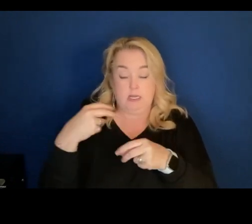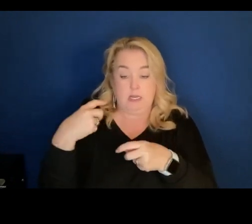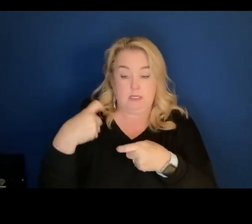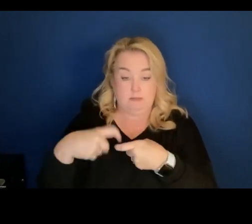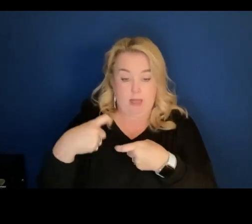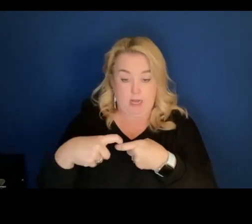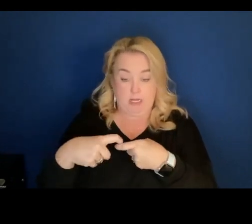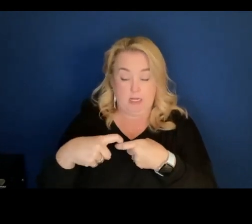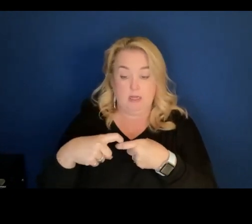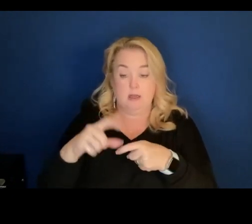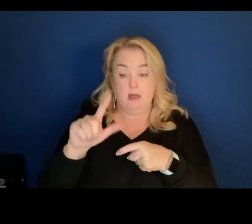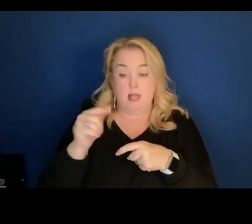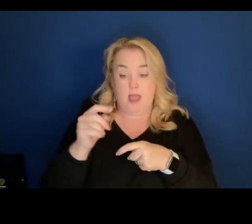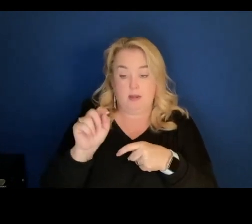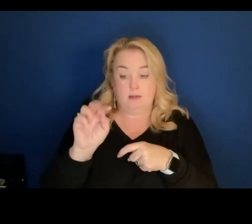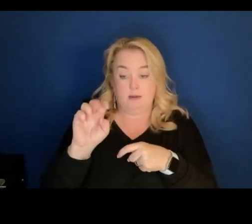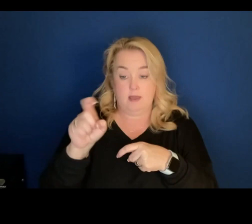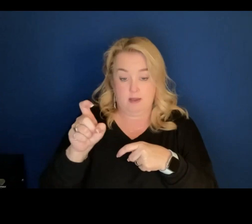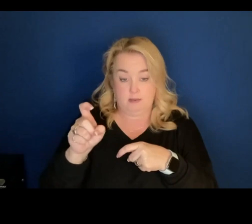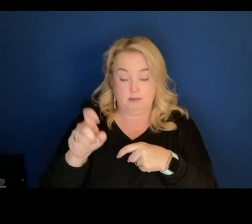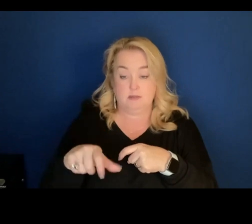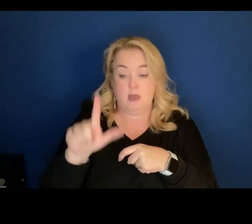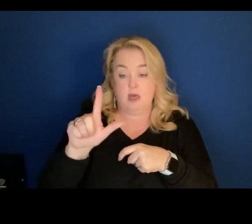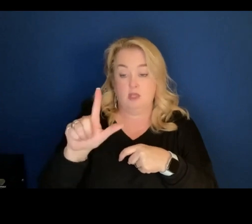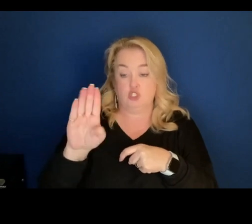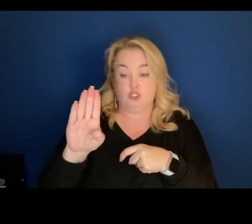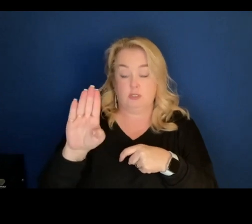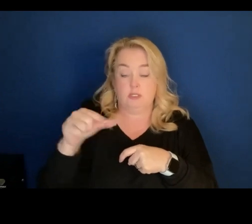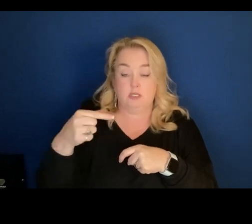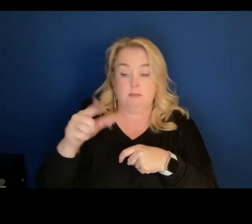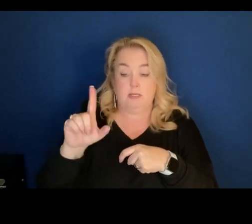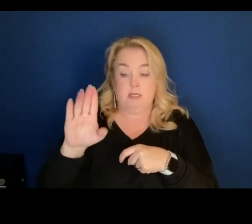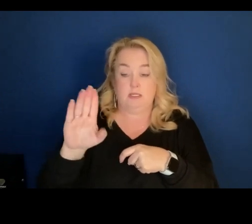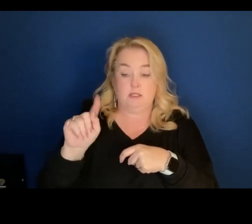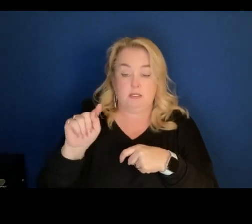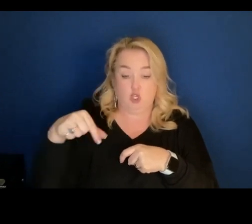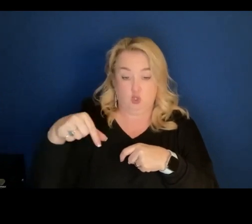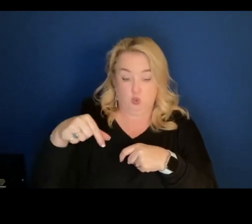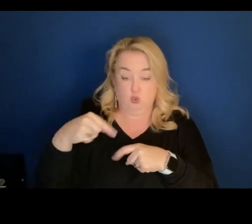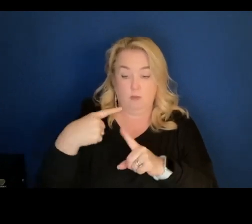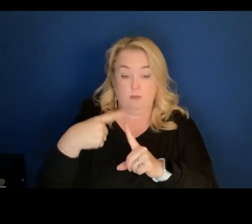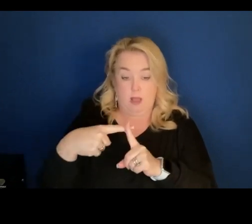and LGBTQ+ caregivers reported the highest rates of social isolation.